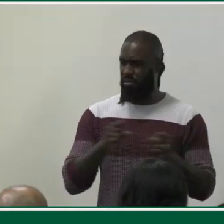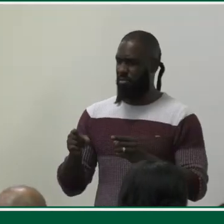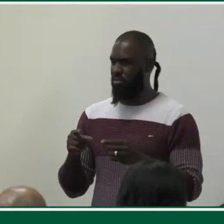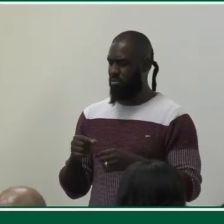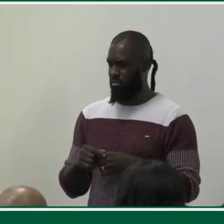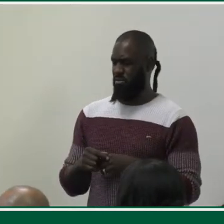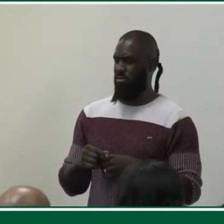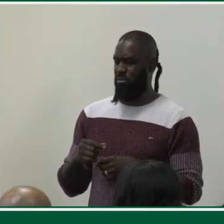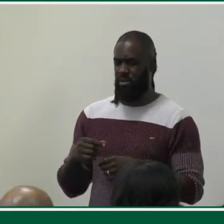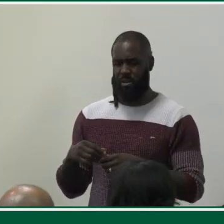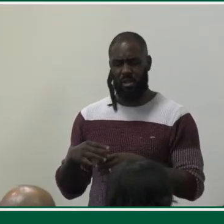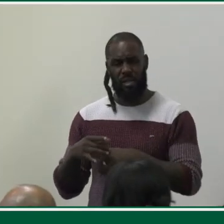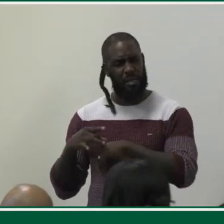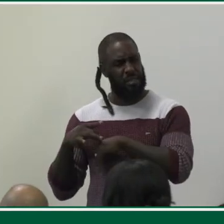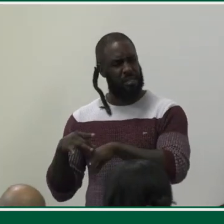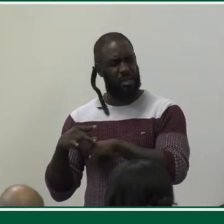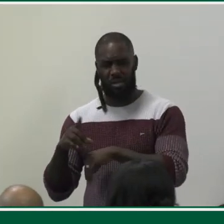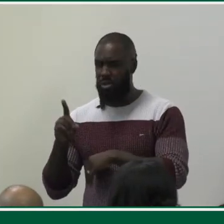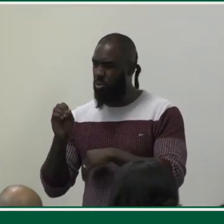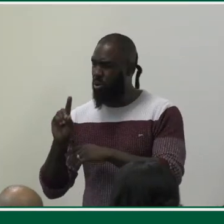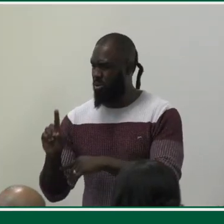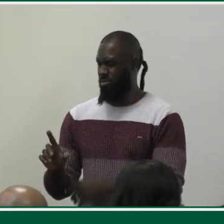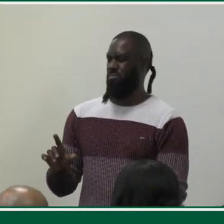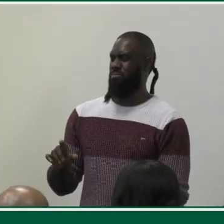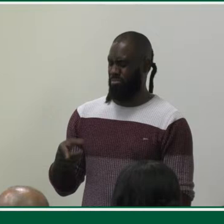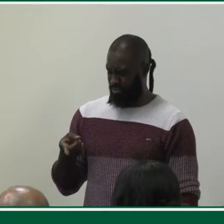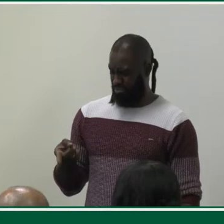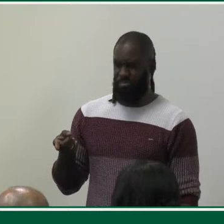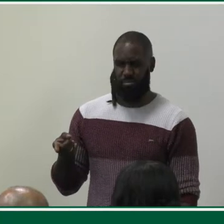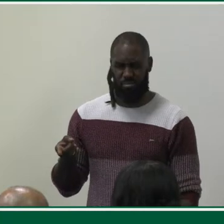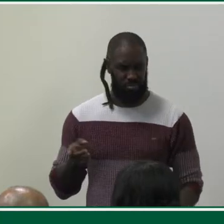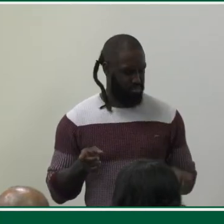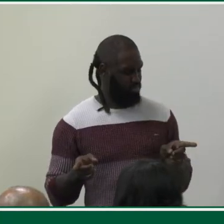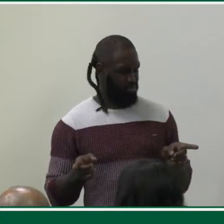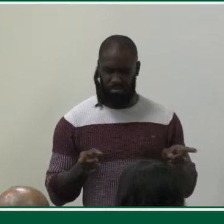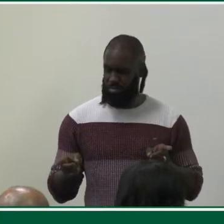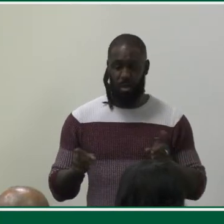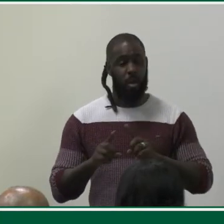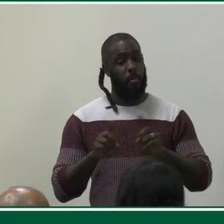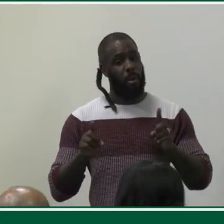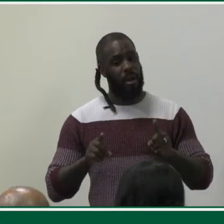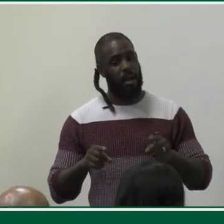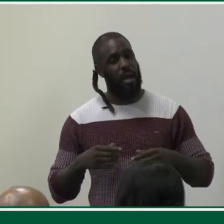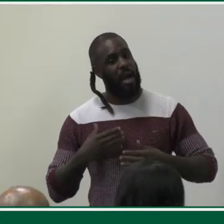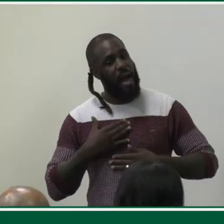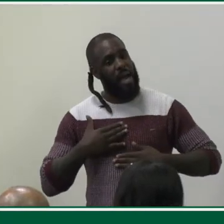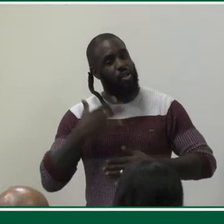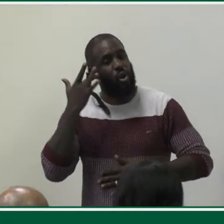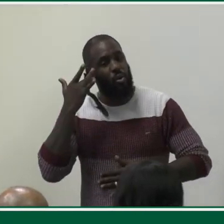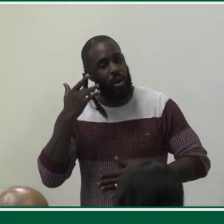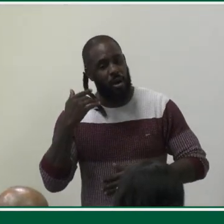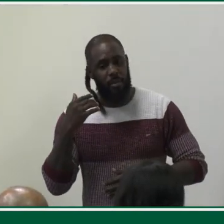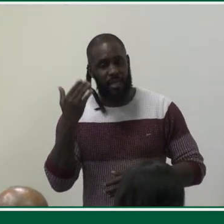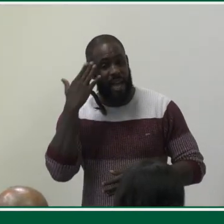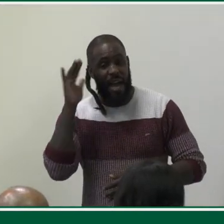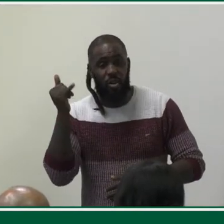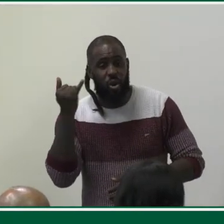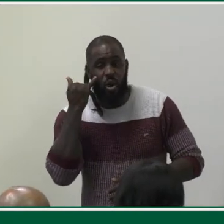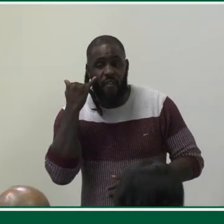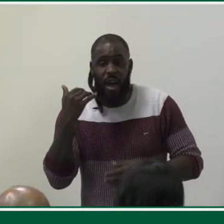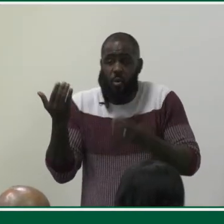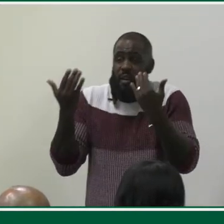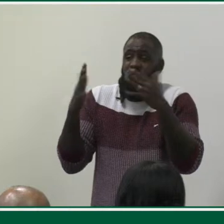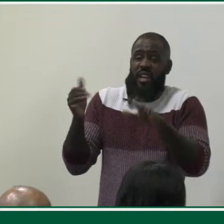come on. But I was actually glad that that happened. And I'm gonna tell you why. I don't know if I would have finished